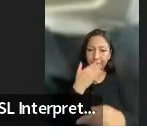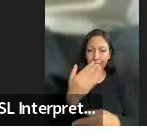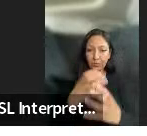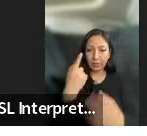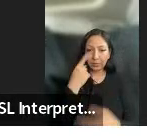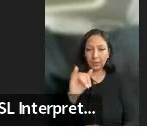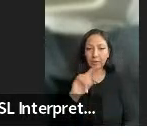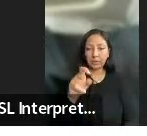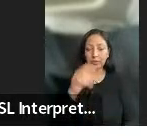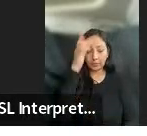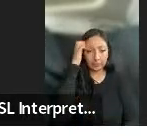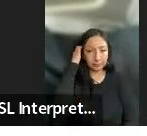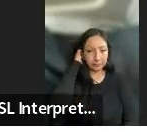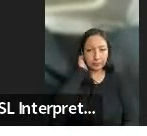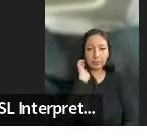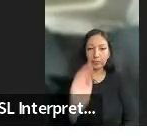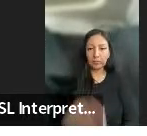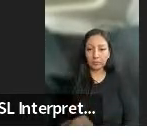question.